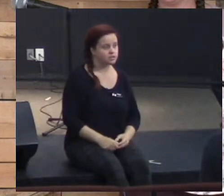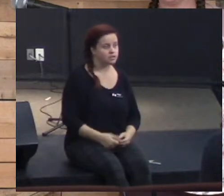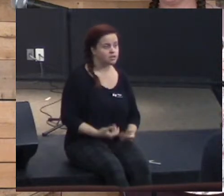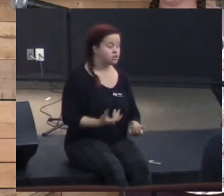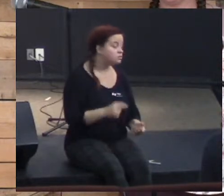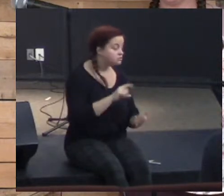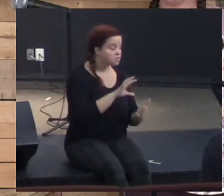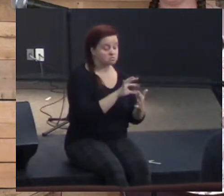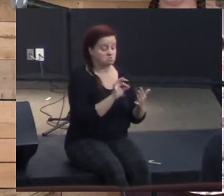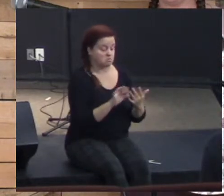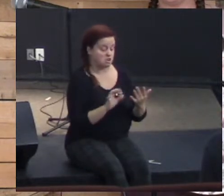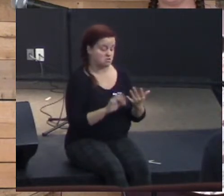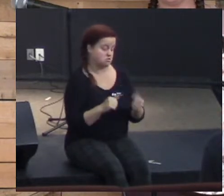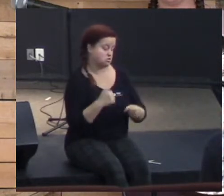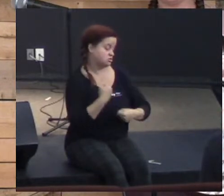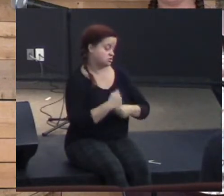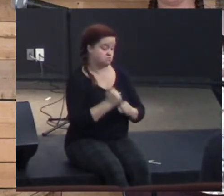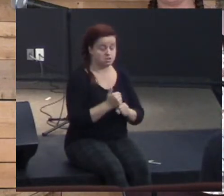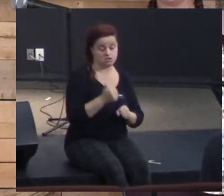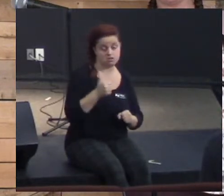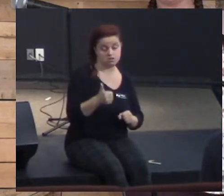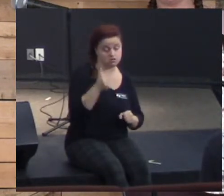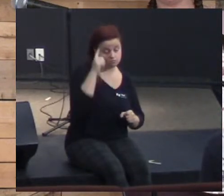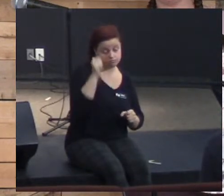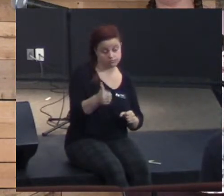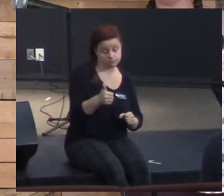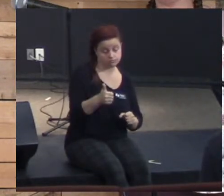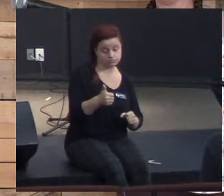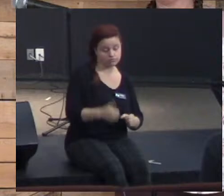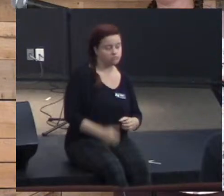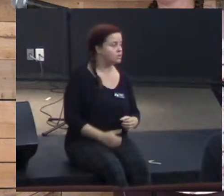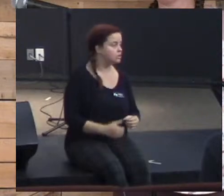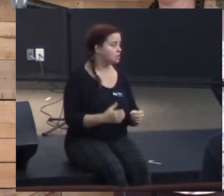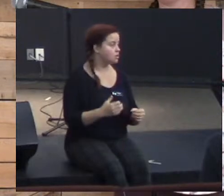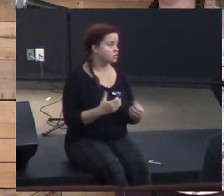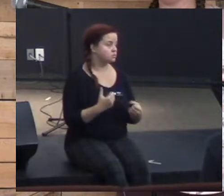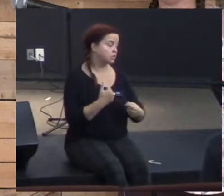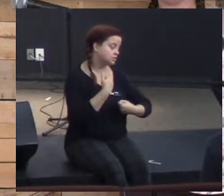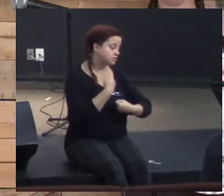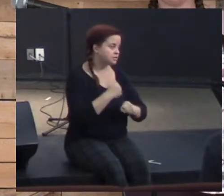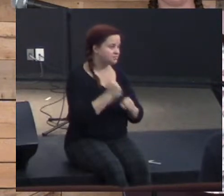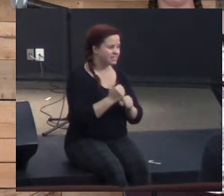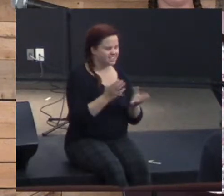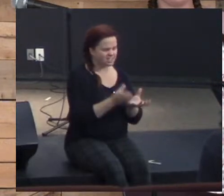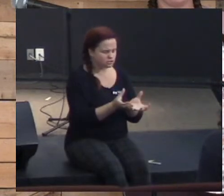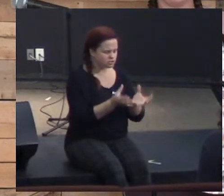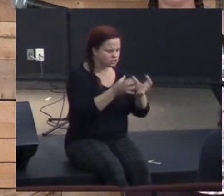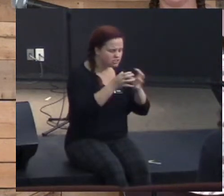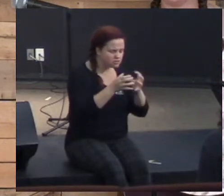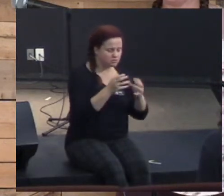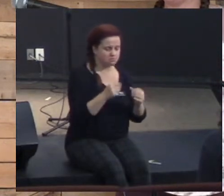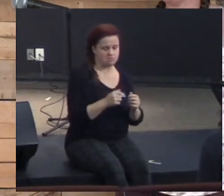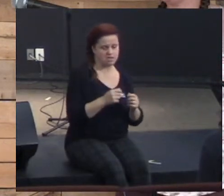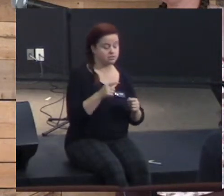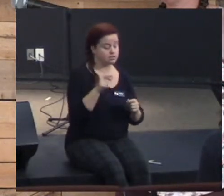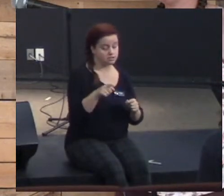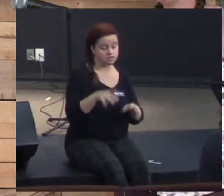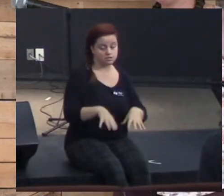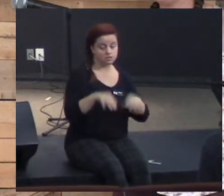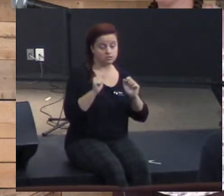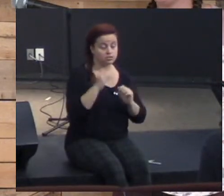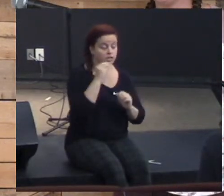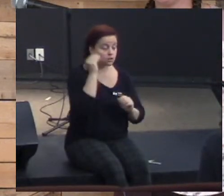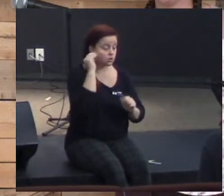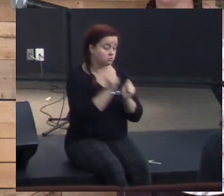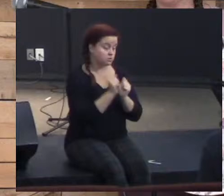you can come early to do that. We will also create little baggies to go. If you can't come early, you could take it home, do it later, so